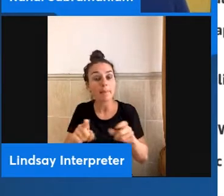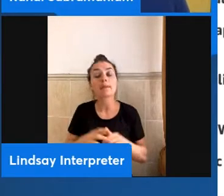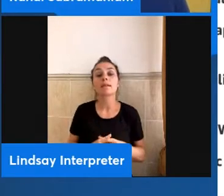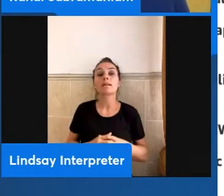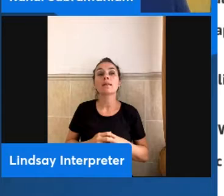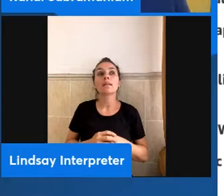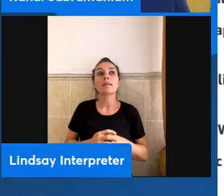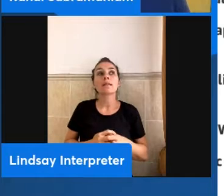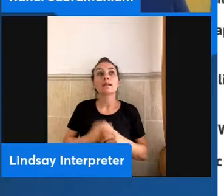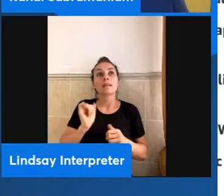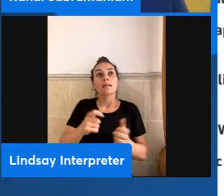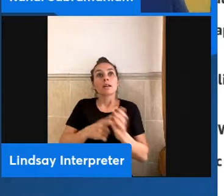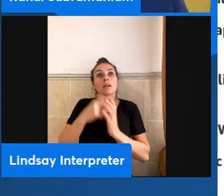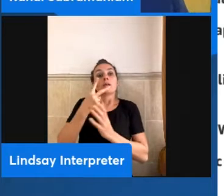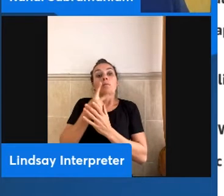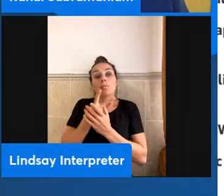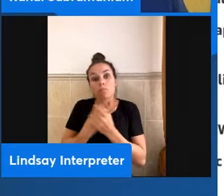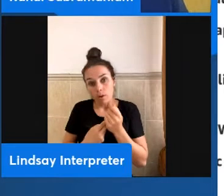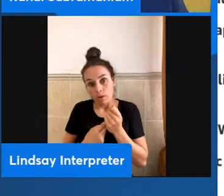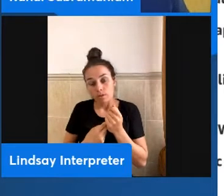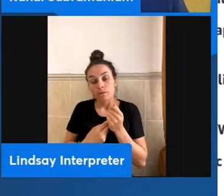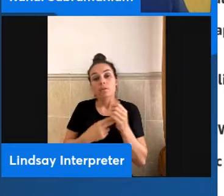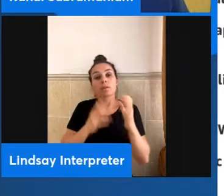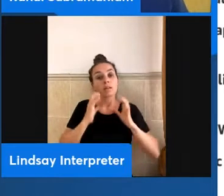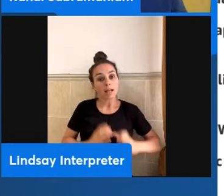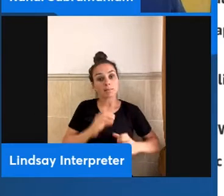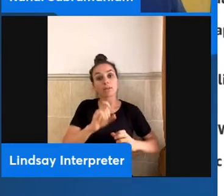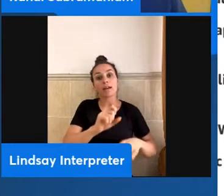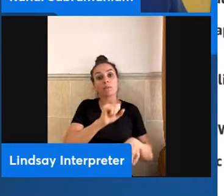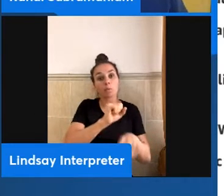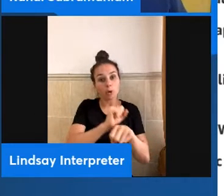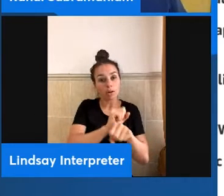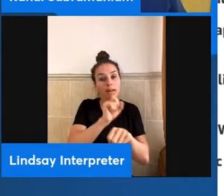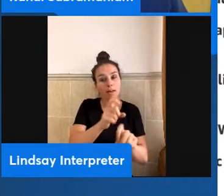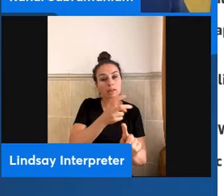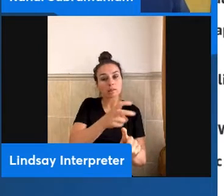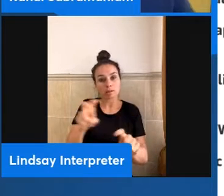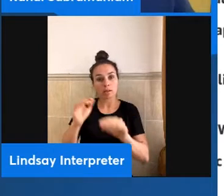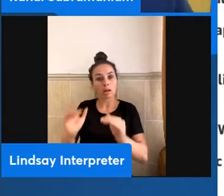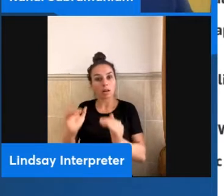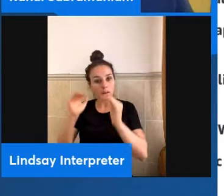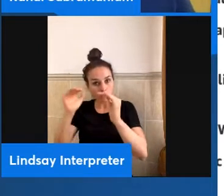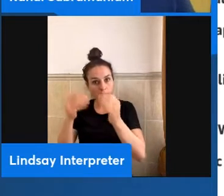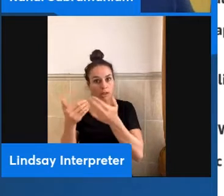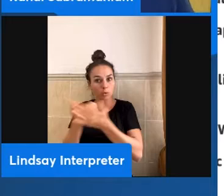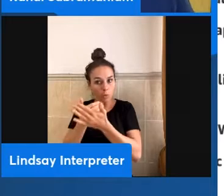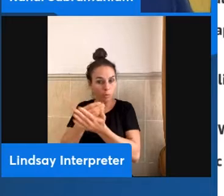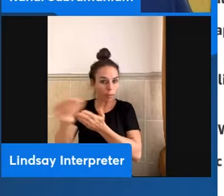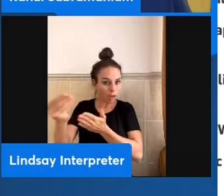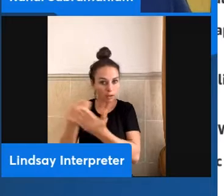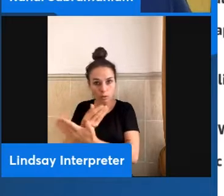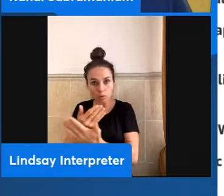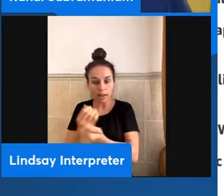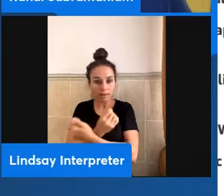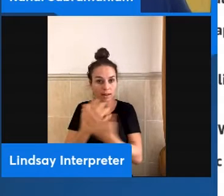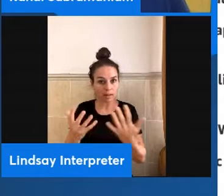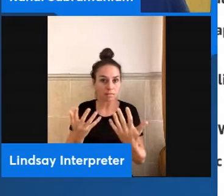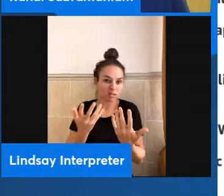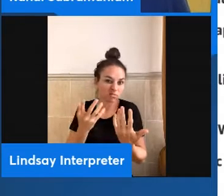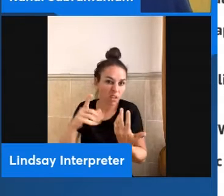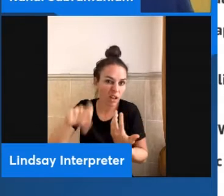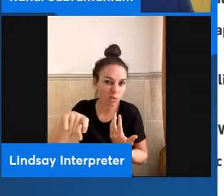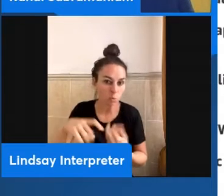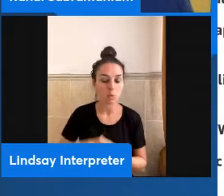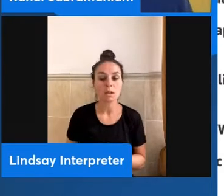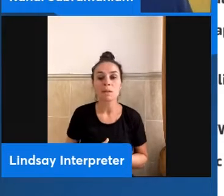require work on part of the customers to upgrade and migrate, because in some cases they were disruptive in certain senses,